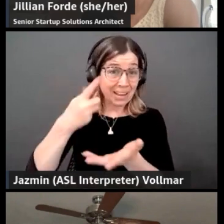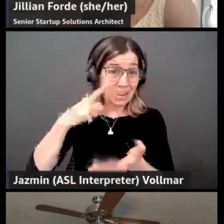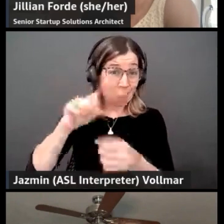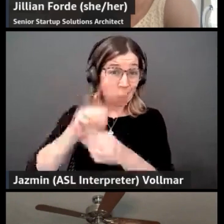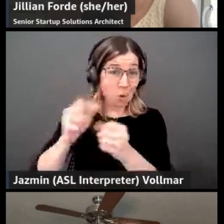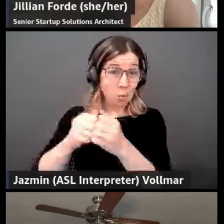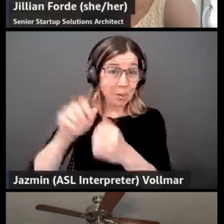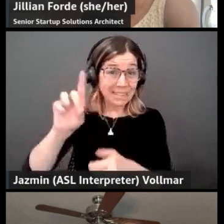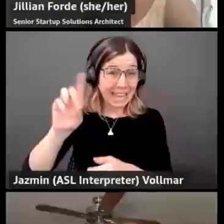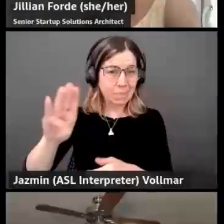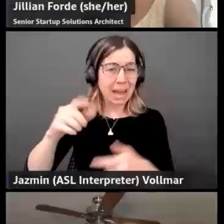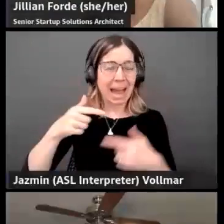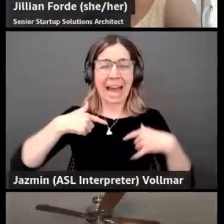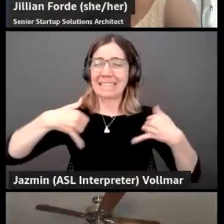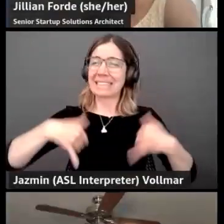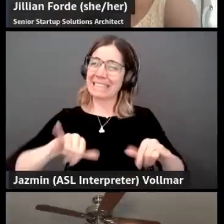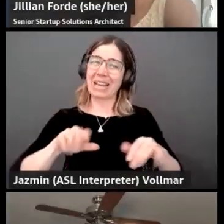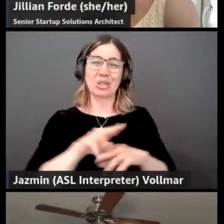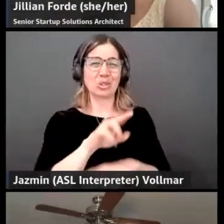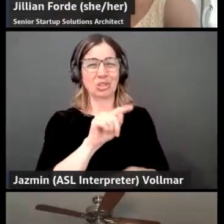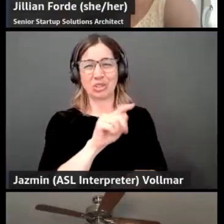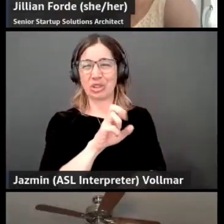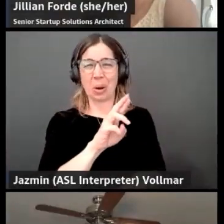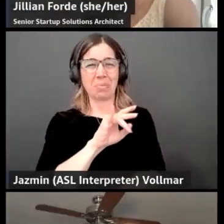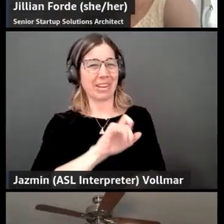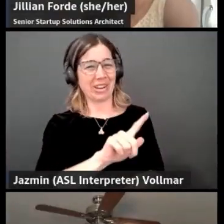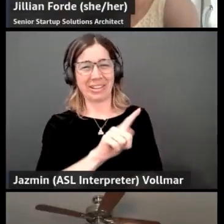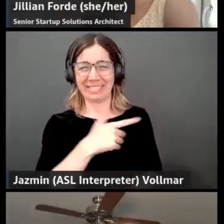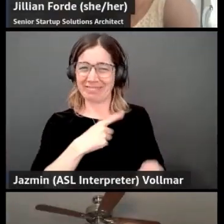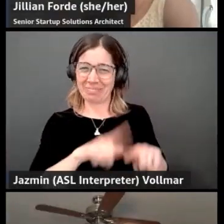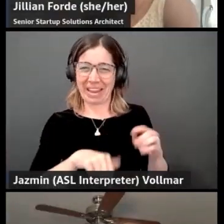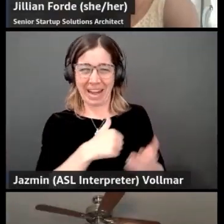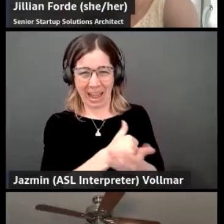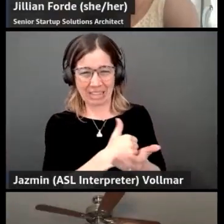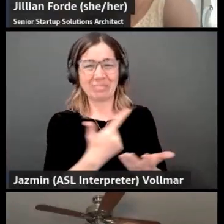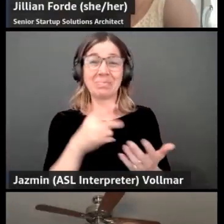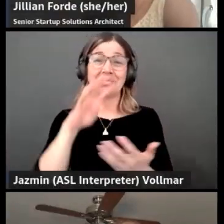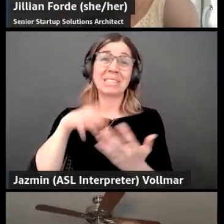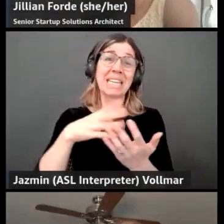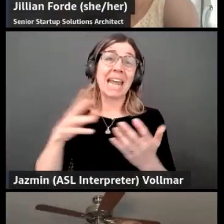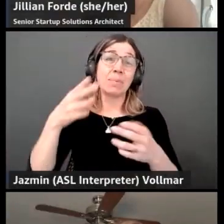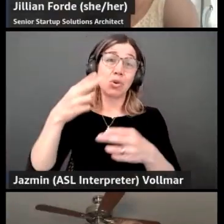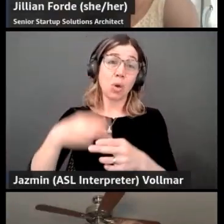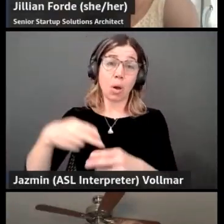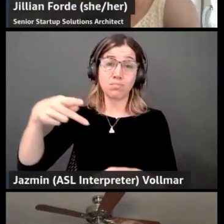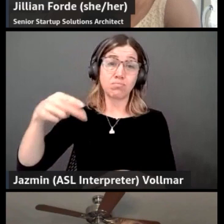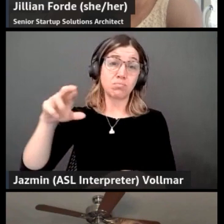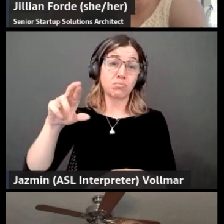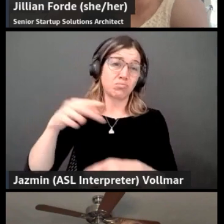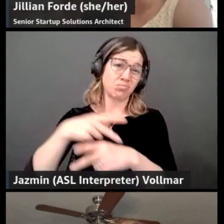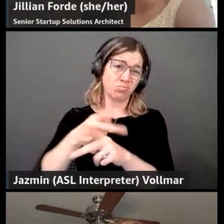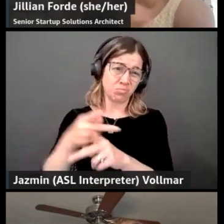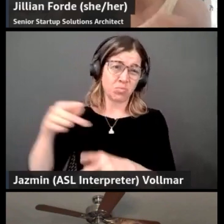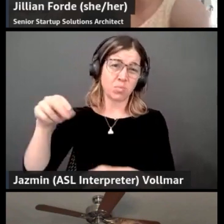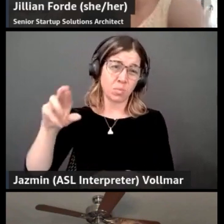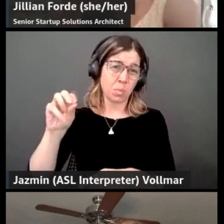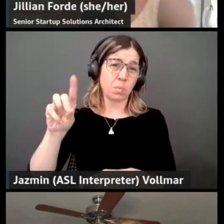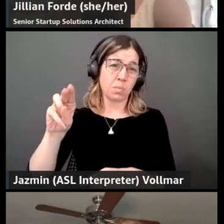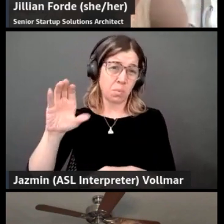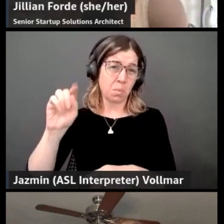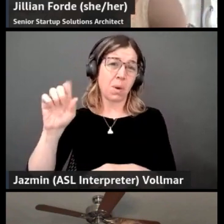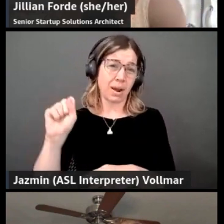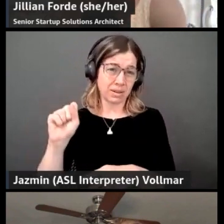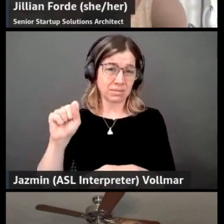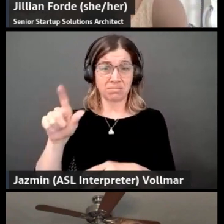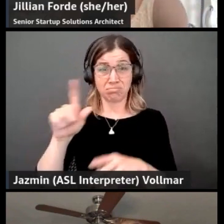can't help it. So we have a table. It's called products. This is where all of our products live. If we inspect this table, we can